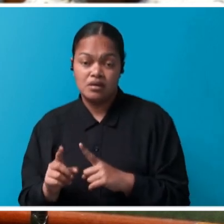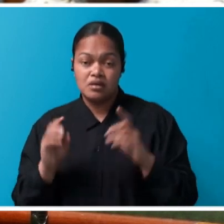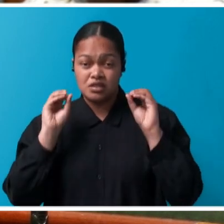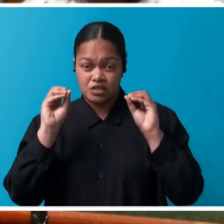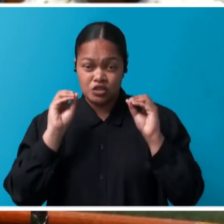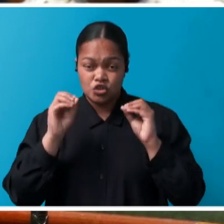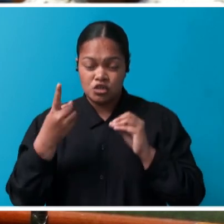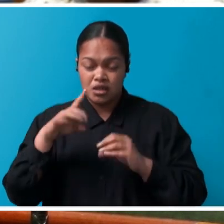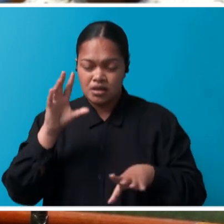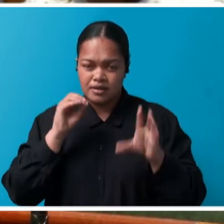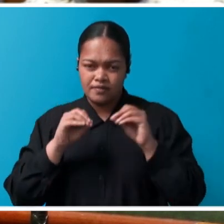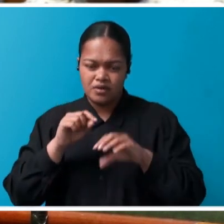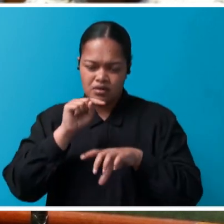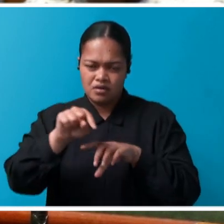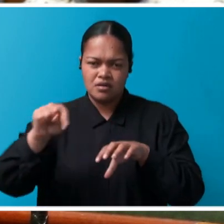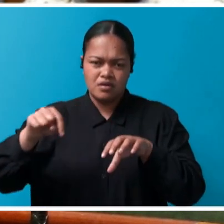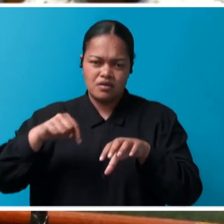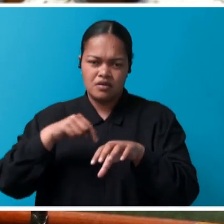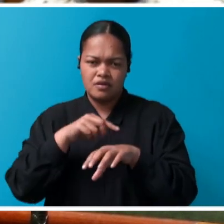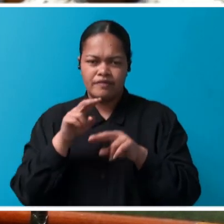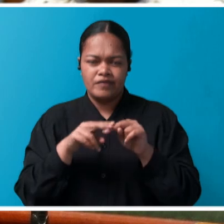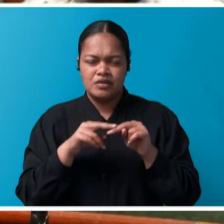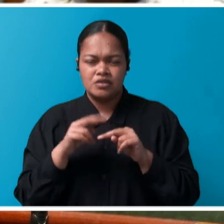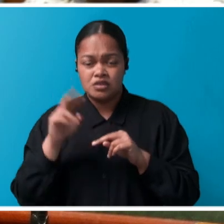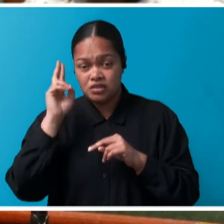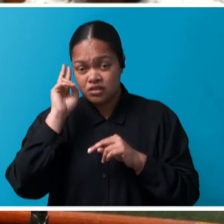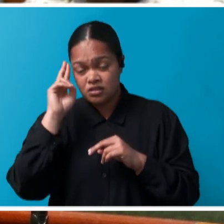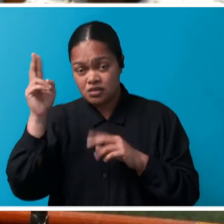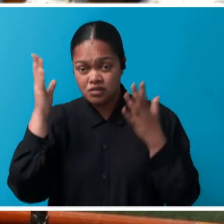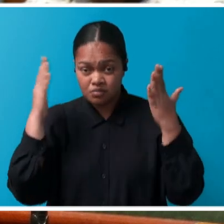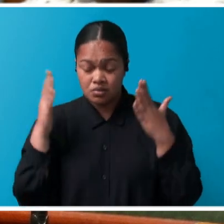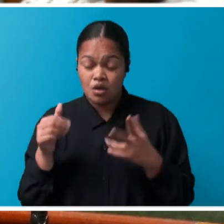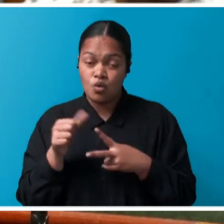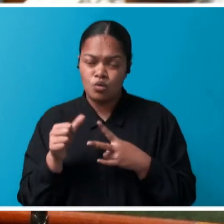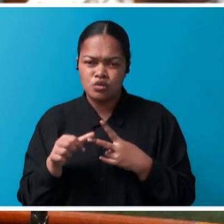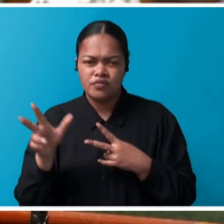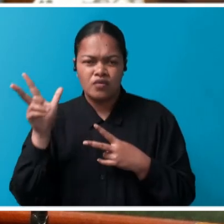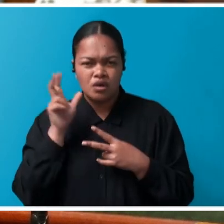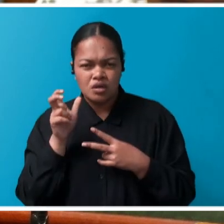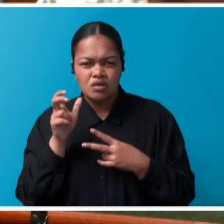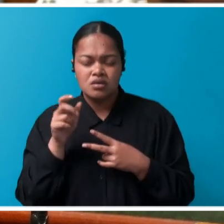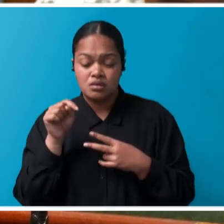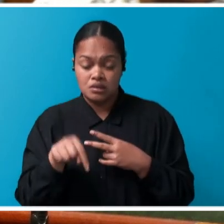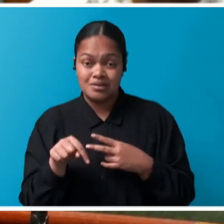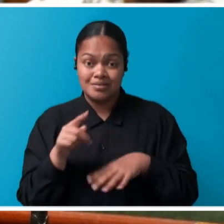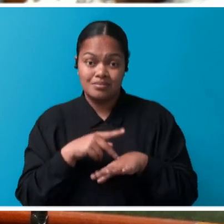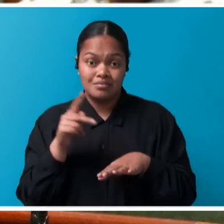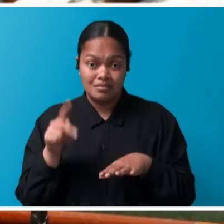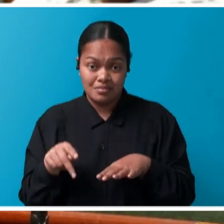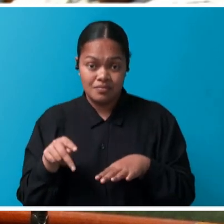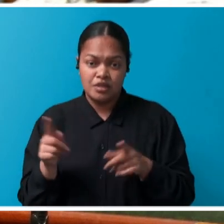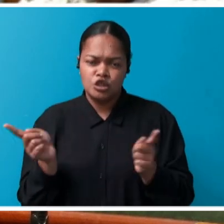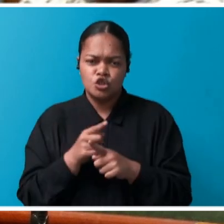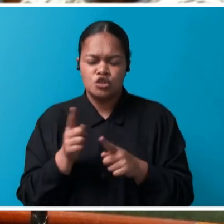learning around Fiji. Mr. Speaker, sir, we have also heard in the very august House the changes